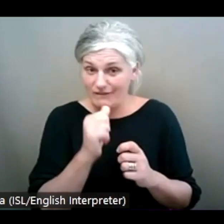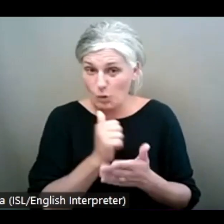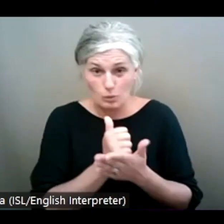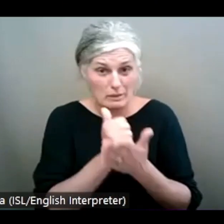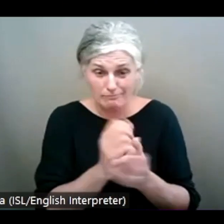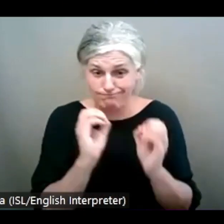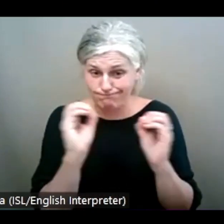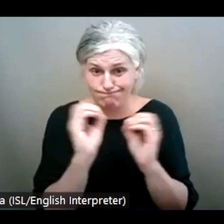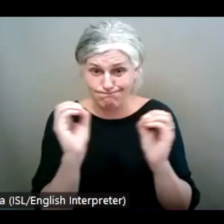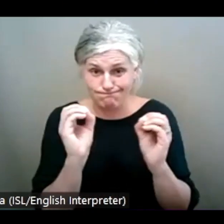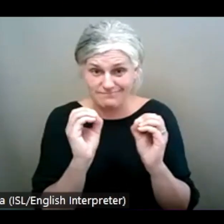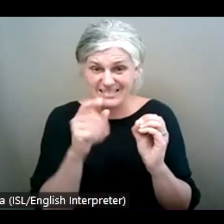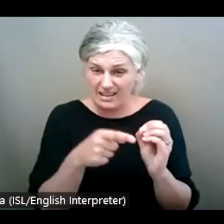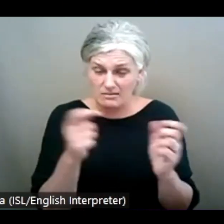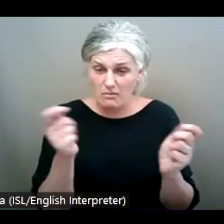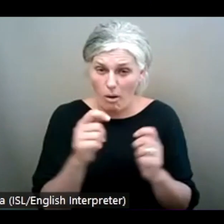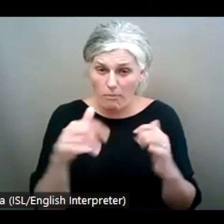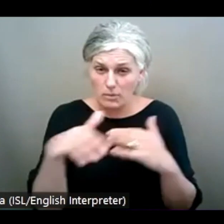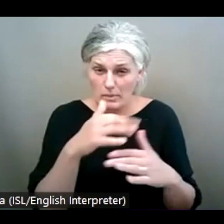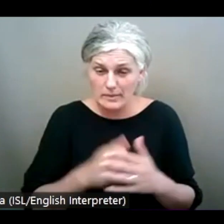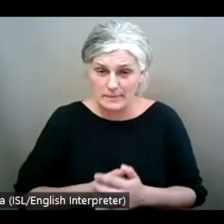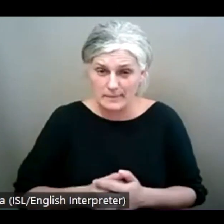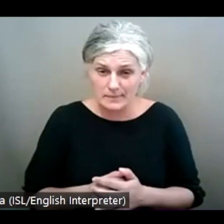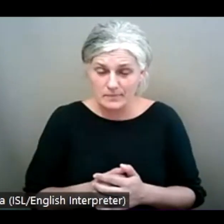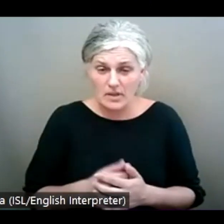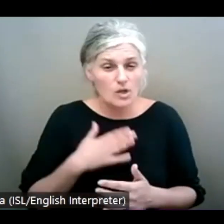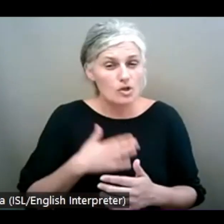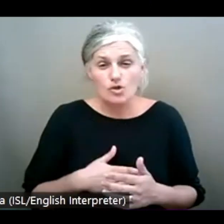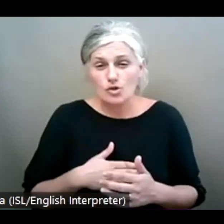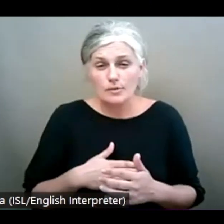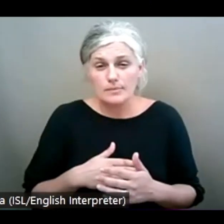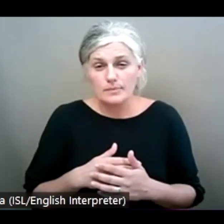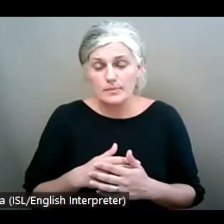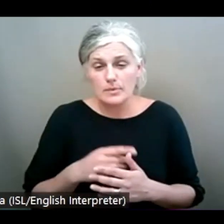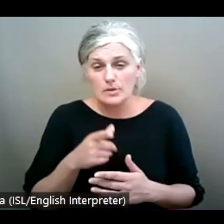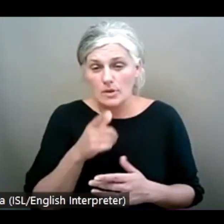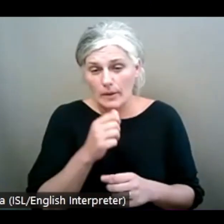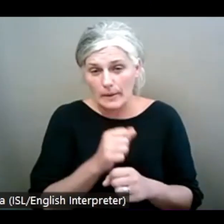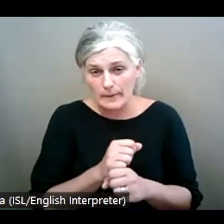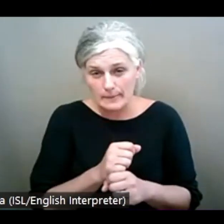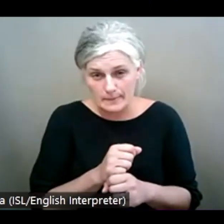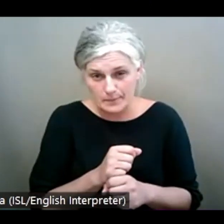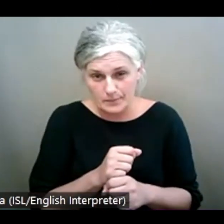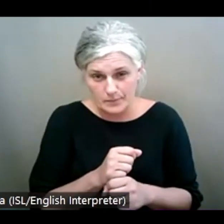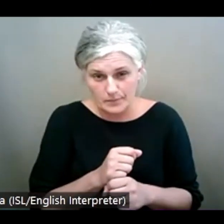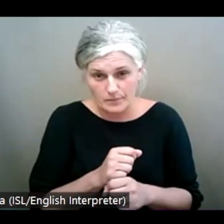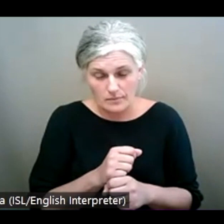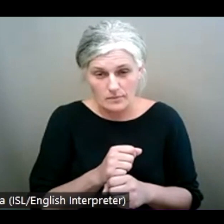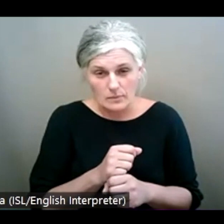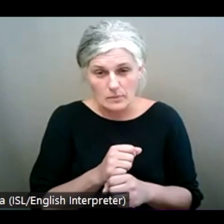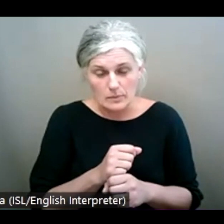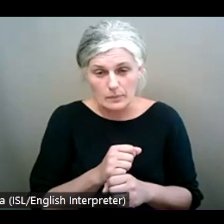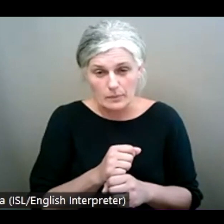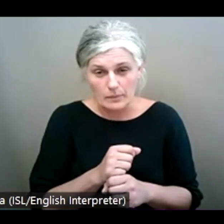state. So I'm going to just jump ahead. I promise everybody we'll be finished within the hour, and we have